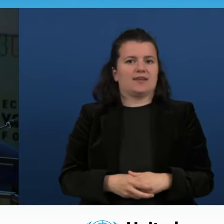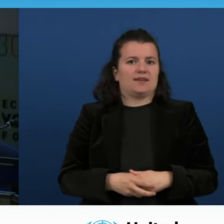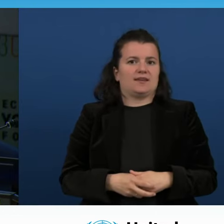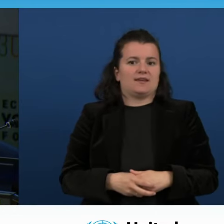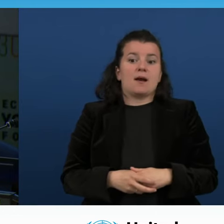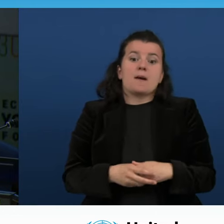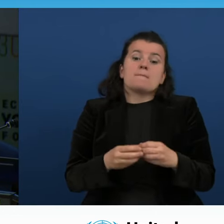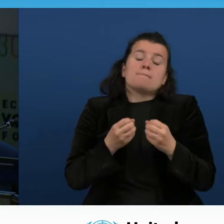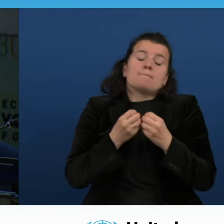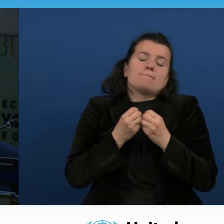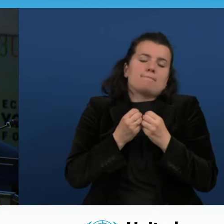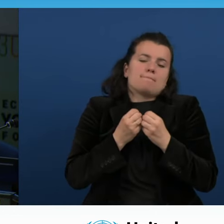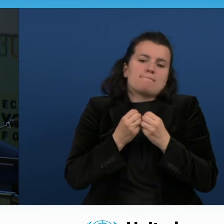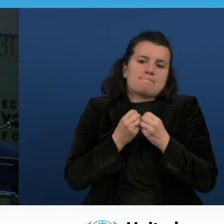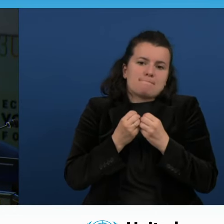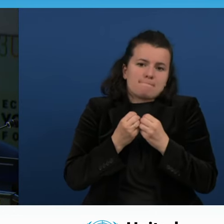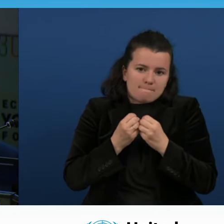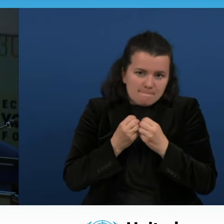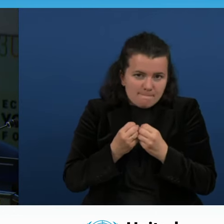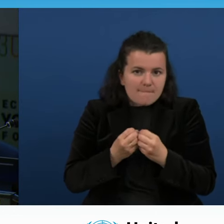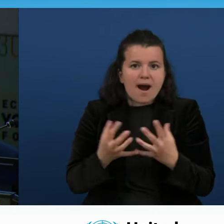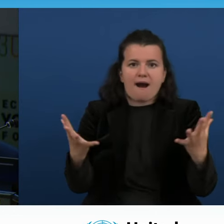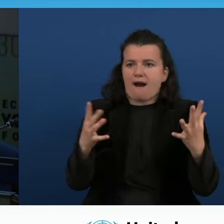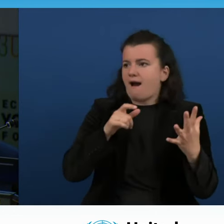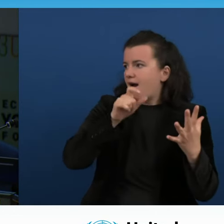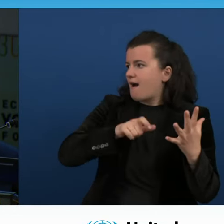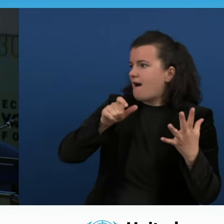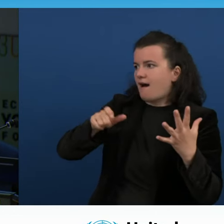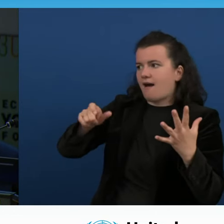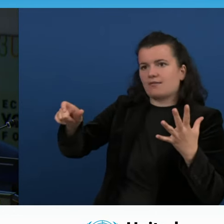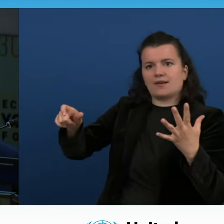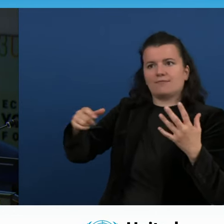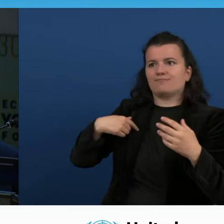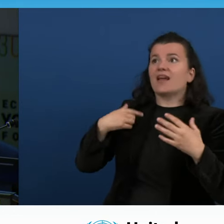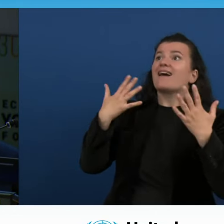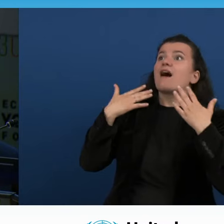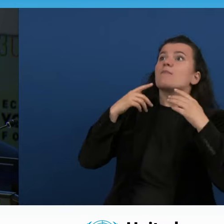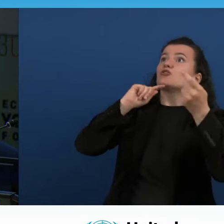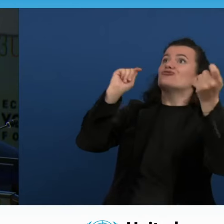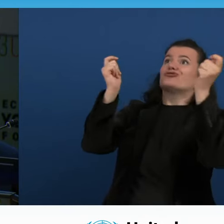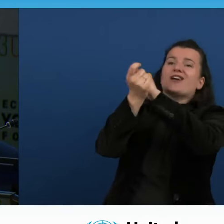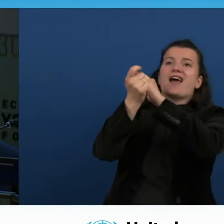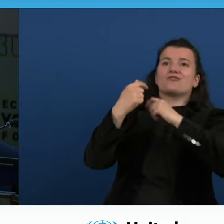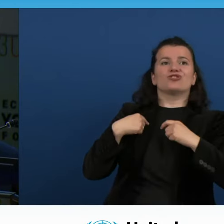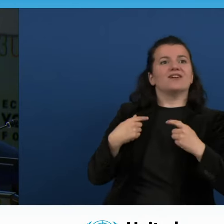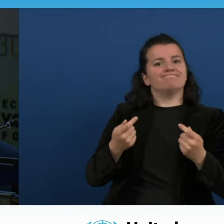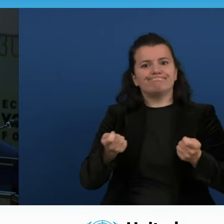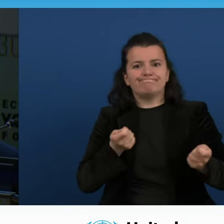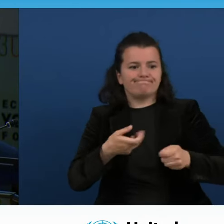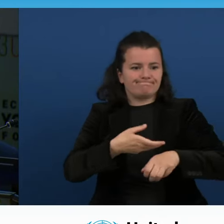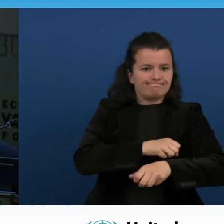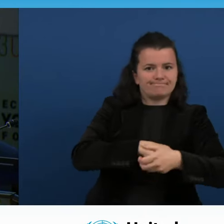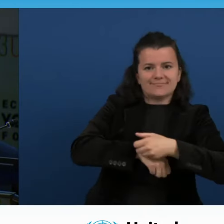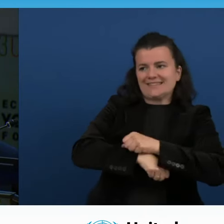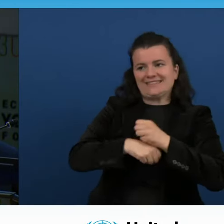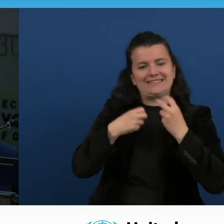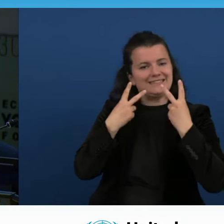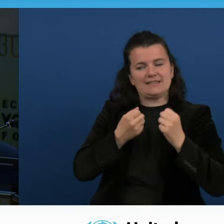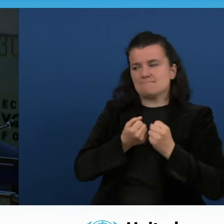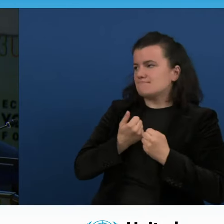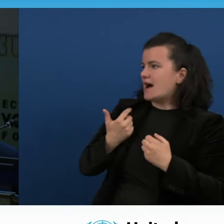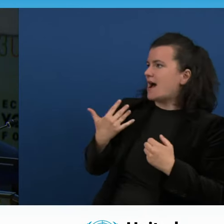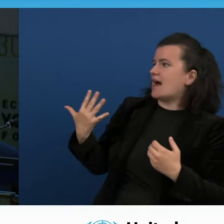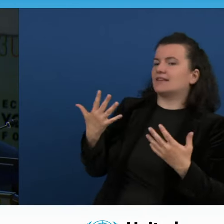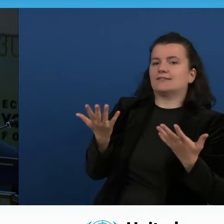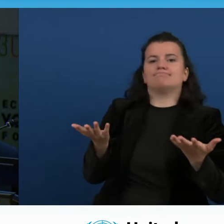respond appropriately to the effects of climate change. And even these deaths that we have experienced